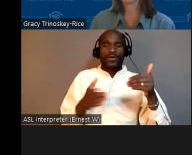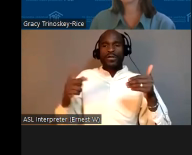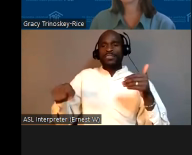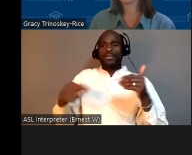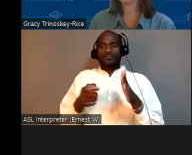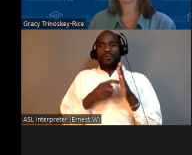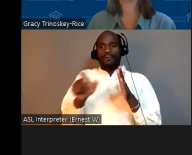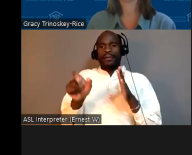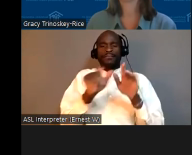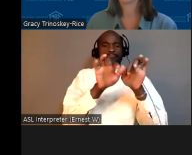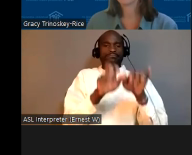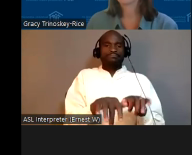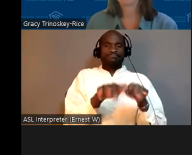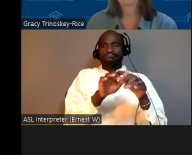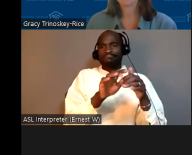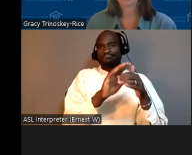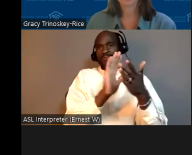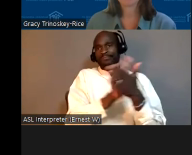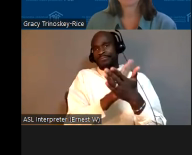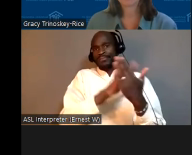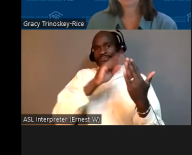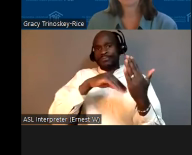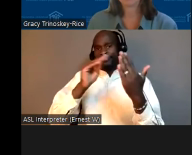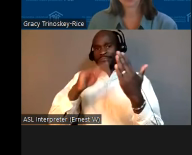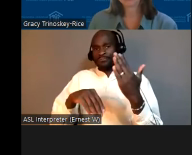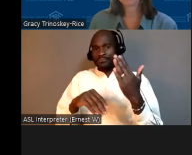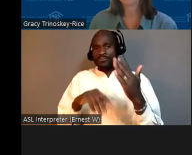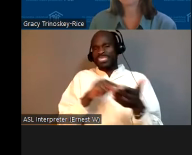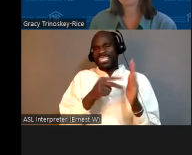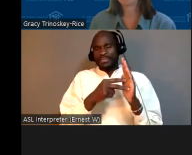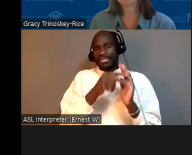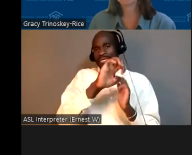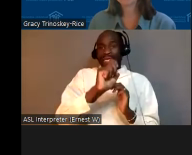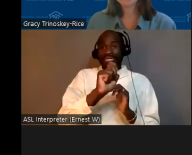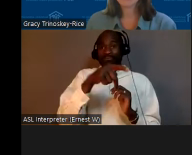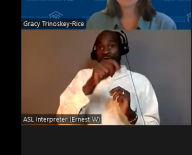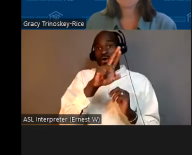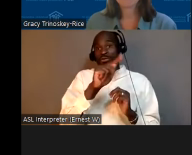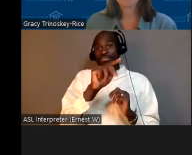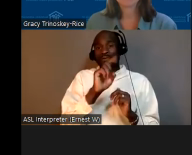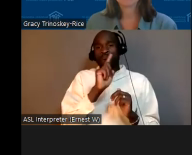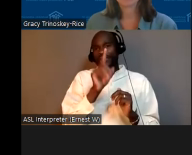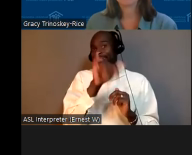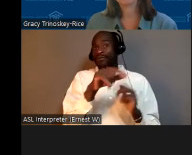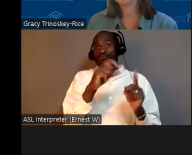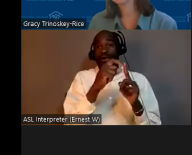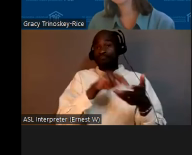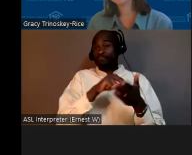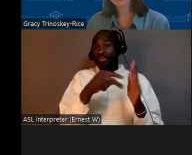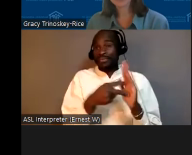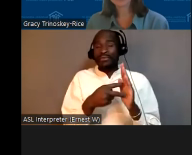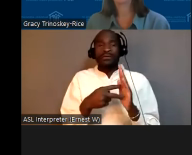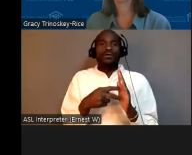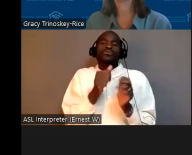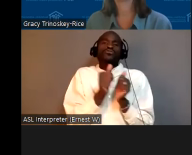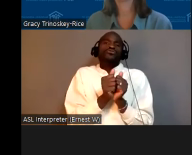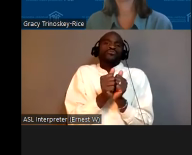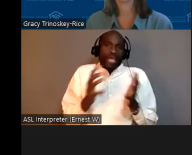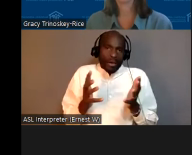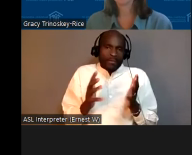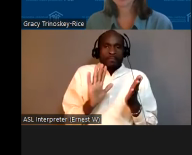it basically means ex parte essentially means without paperwork in my mind. And so this is to essentially help